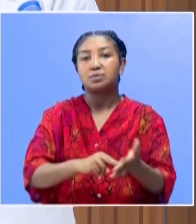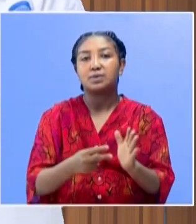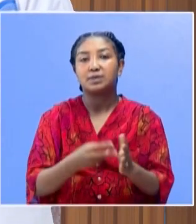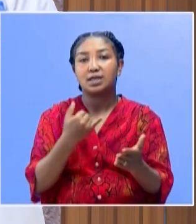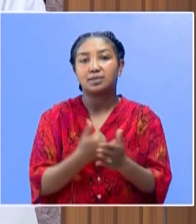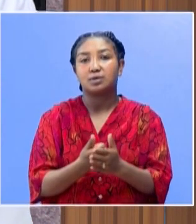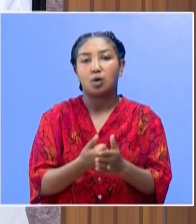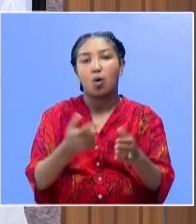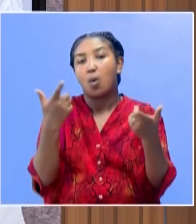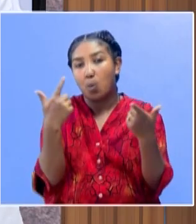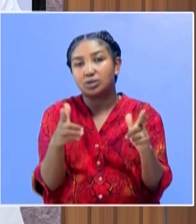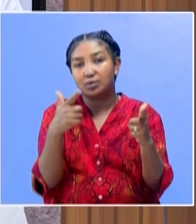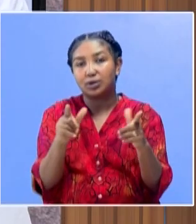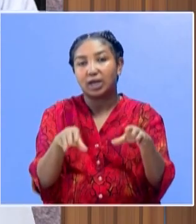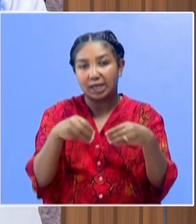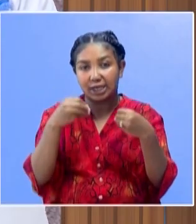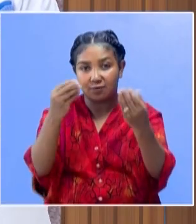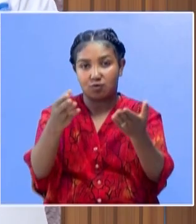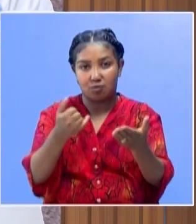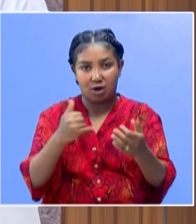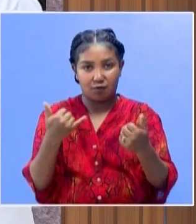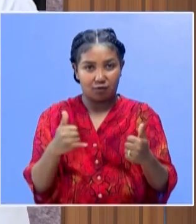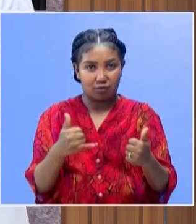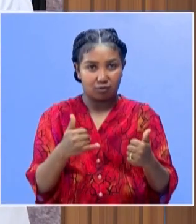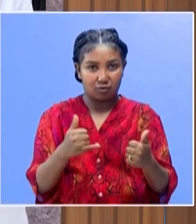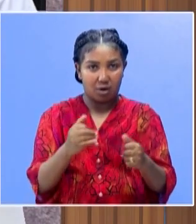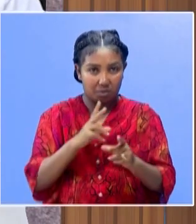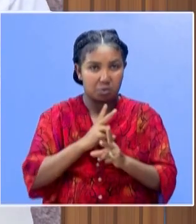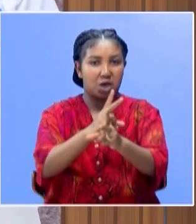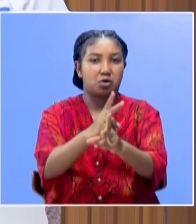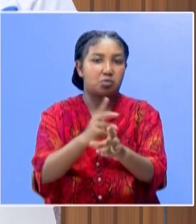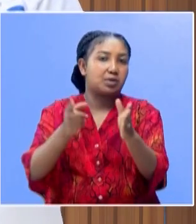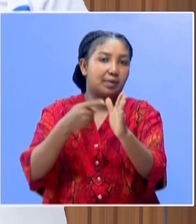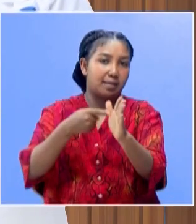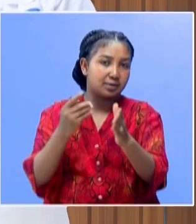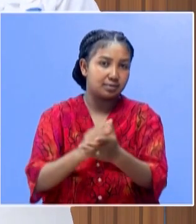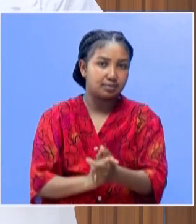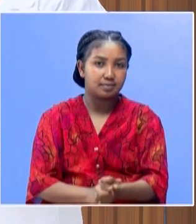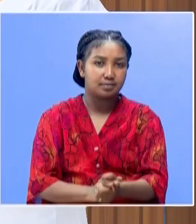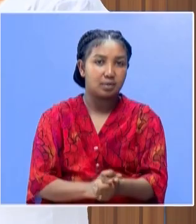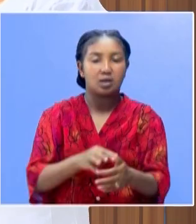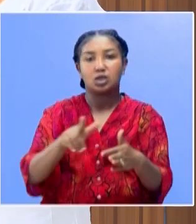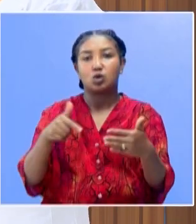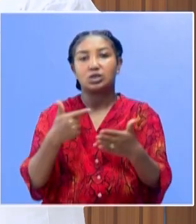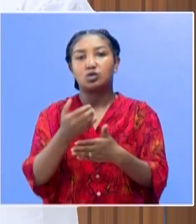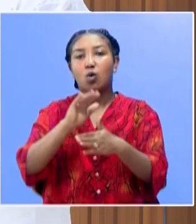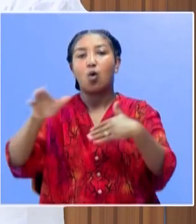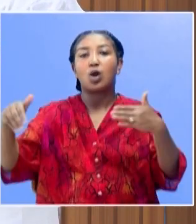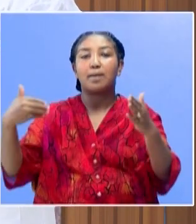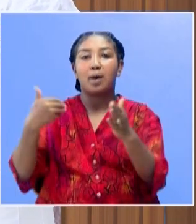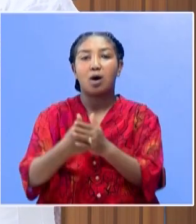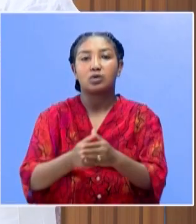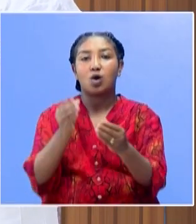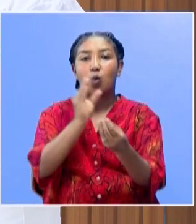is a possibility that I can give you my phone. I lend you my phone for some time. Yes? So this is all about